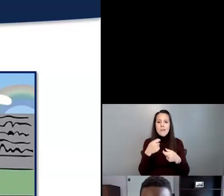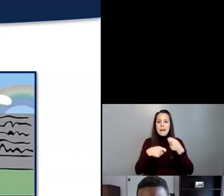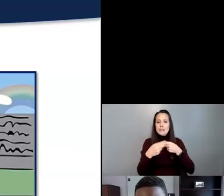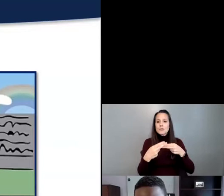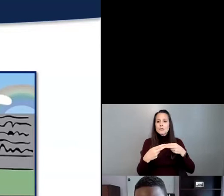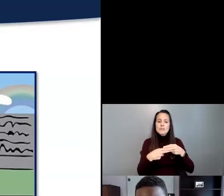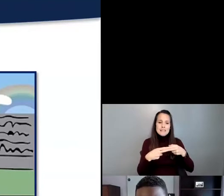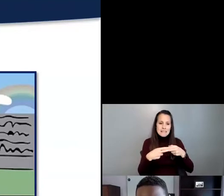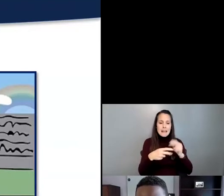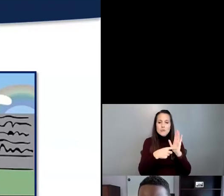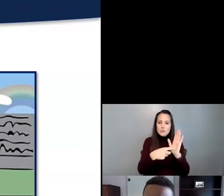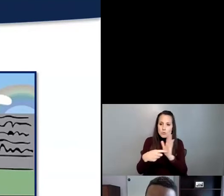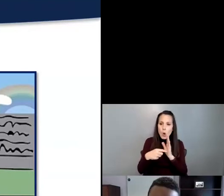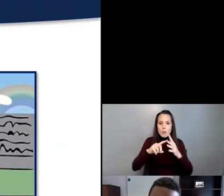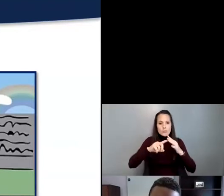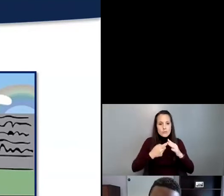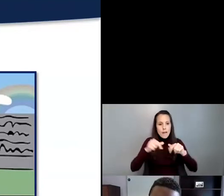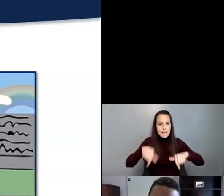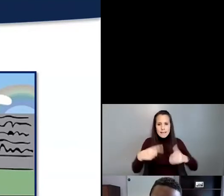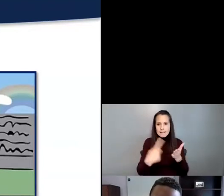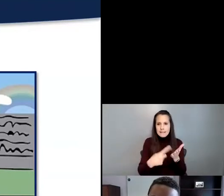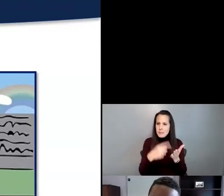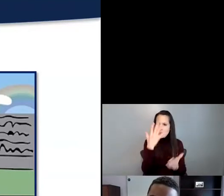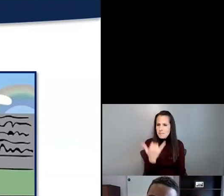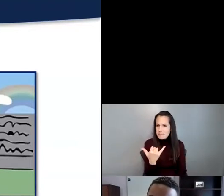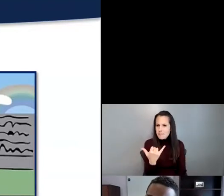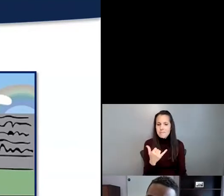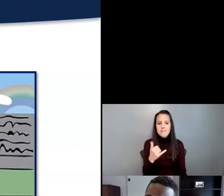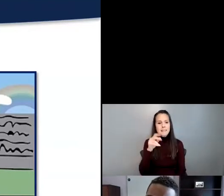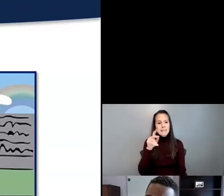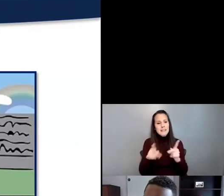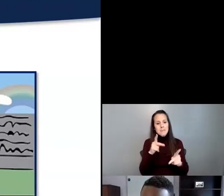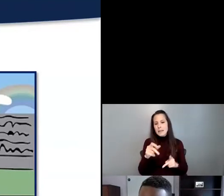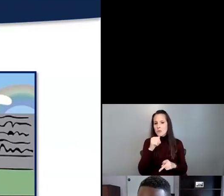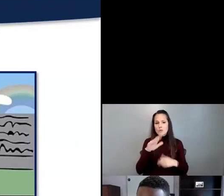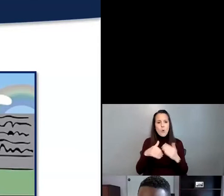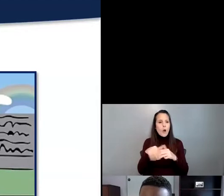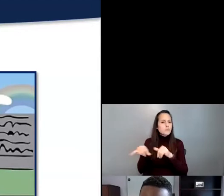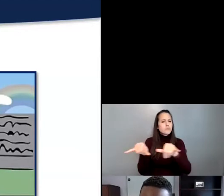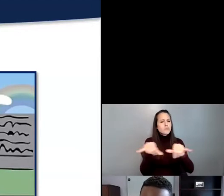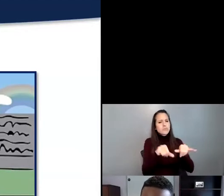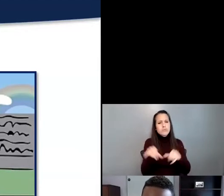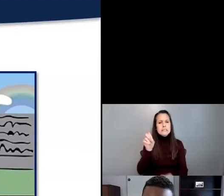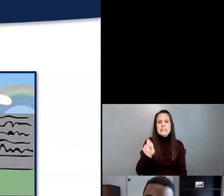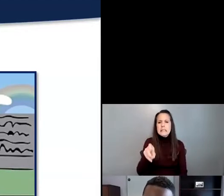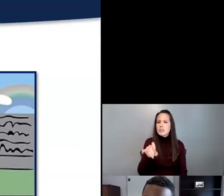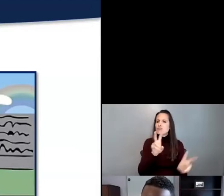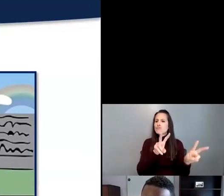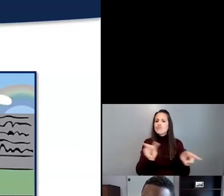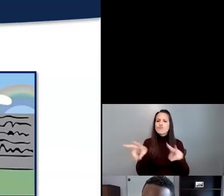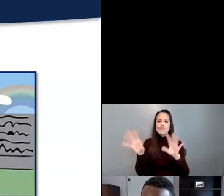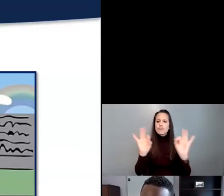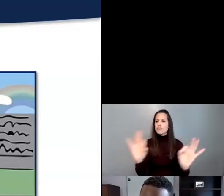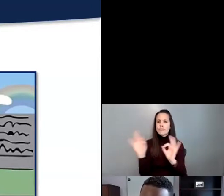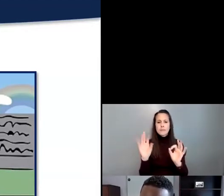these conversations are because people don't all need the same thing. And if you were to give me a box